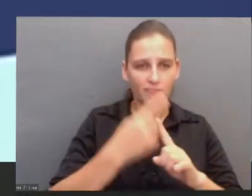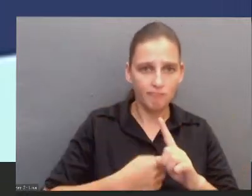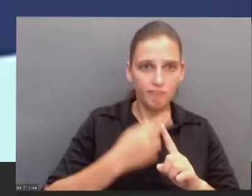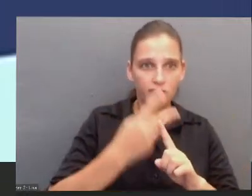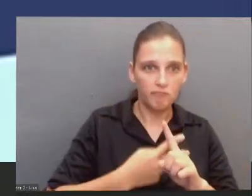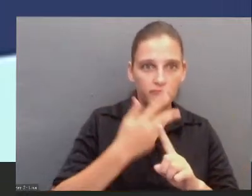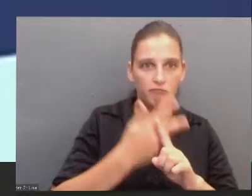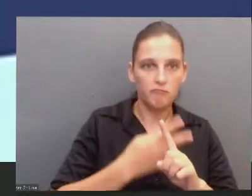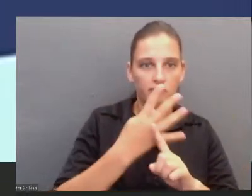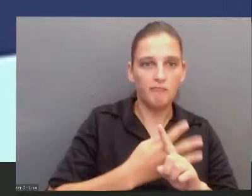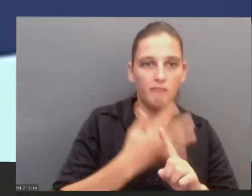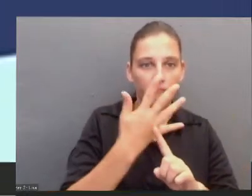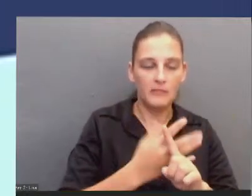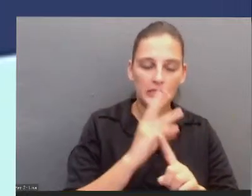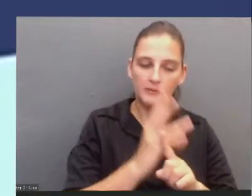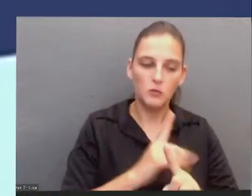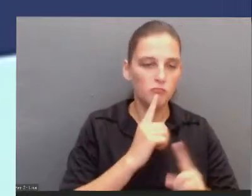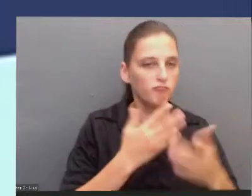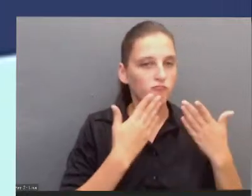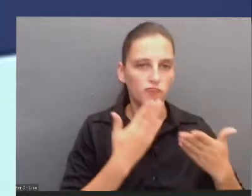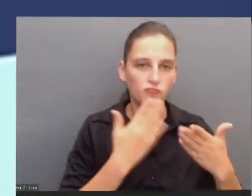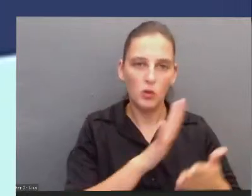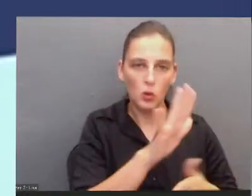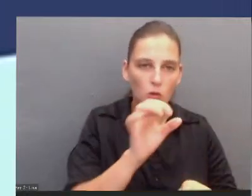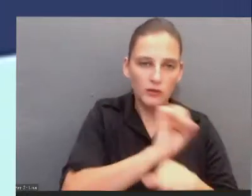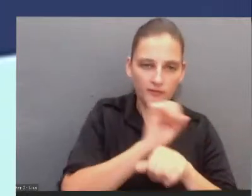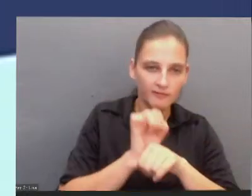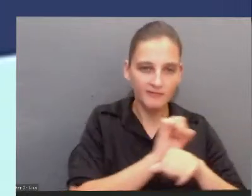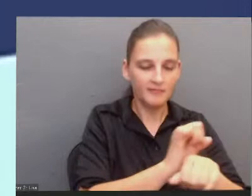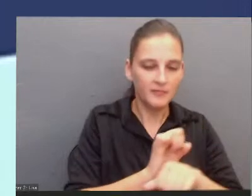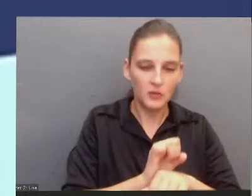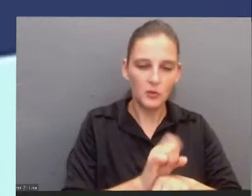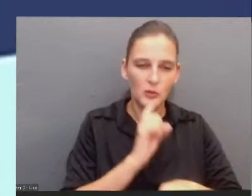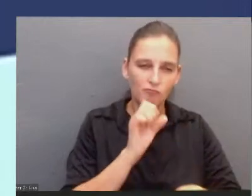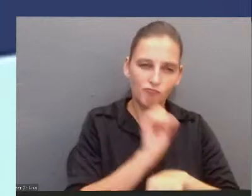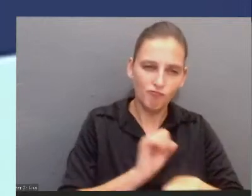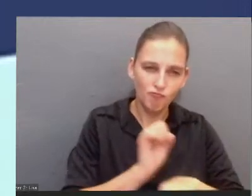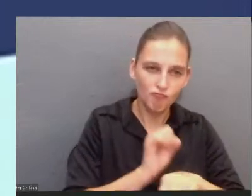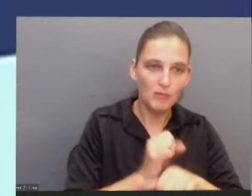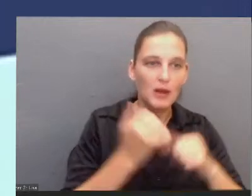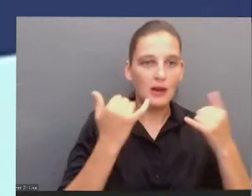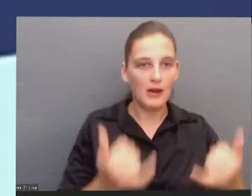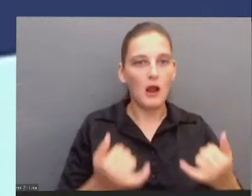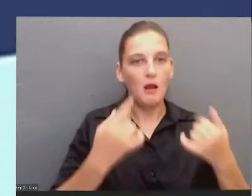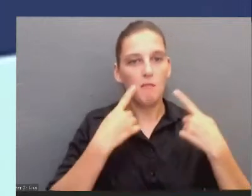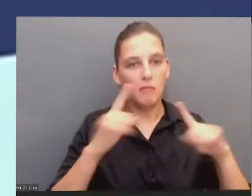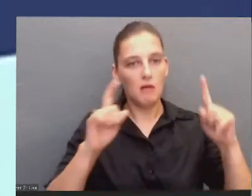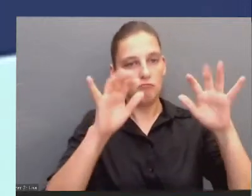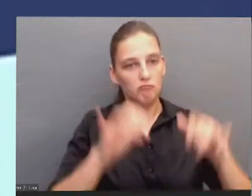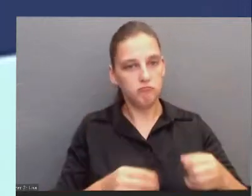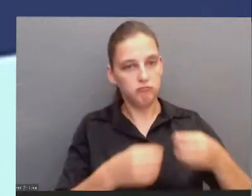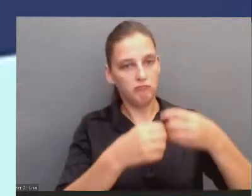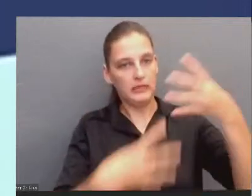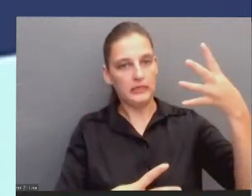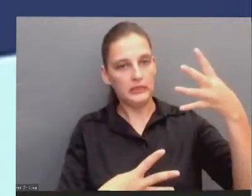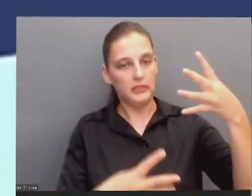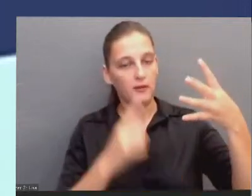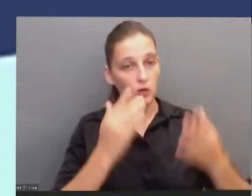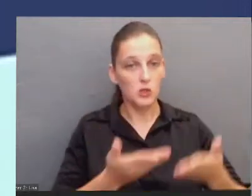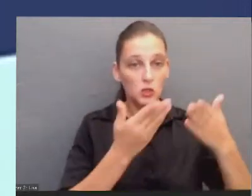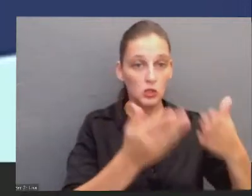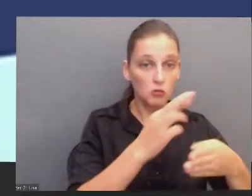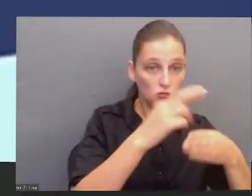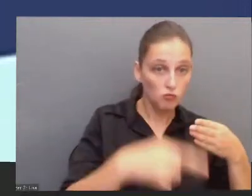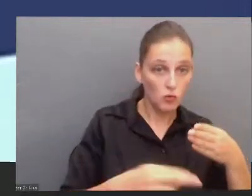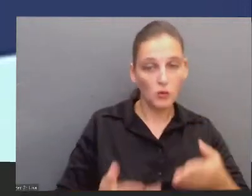So it's really a thank you to everyone around the screen for your hard work to get us to that list of suggested outcomes and proposed priorities. We